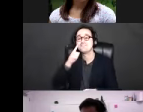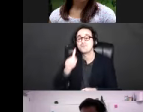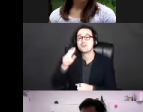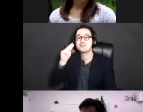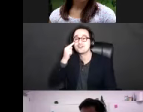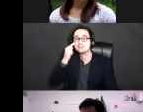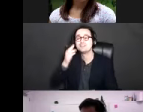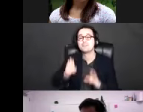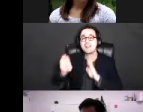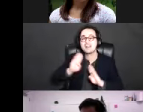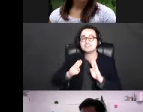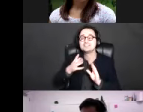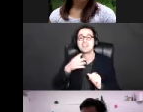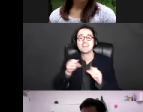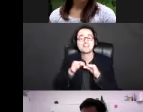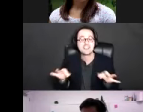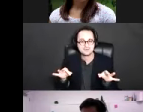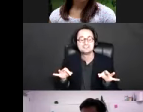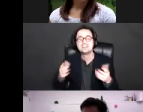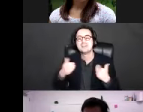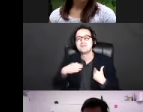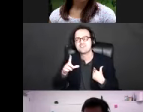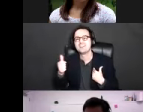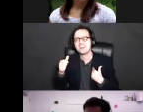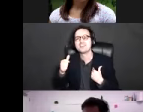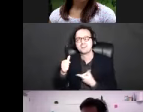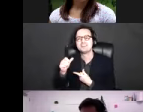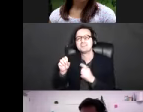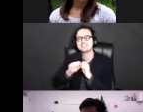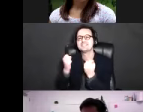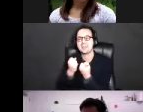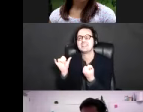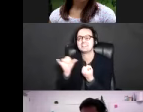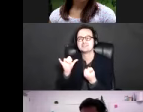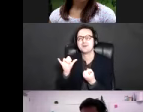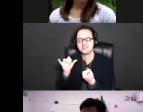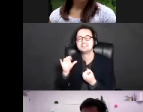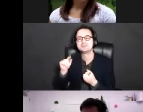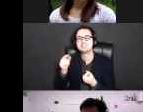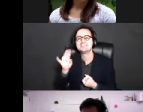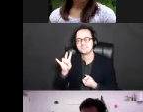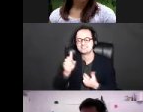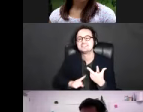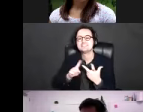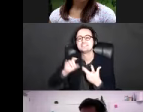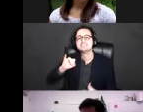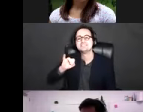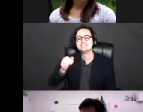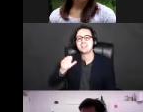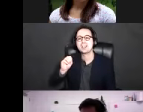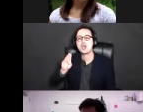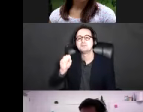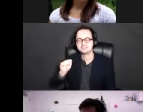Award from Flux, which is a developmental cognitive neuroscience society, in 2017, and then Jacobs Foundation Early Career